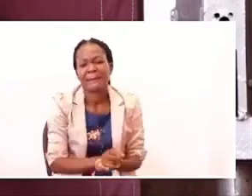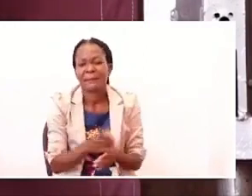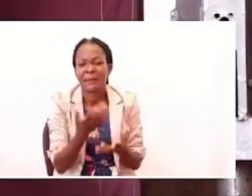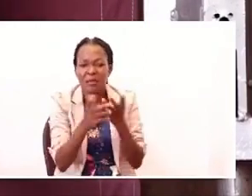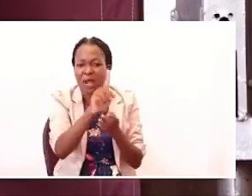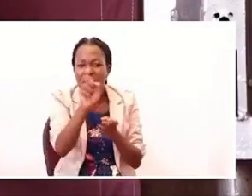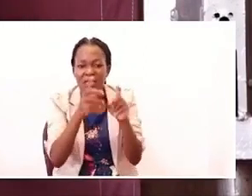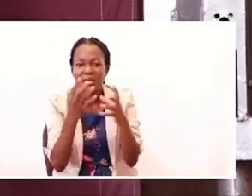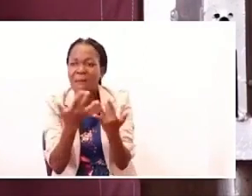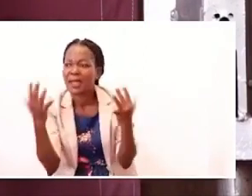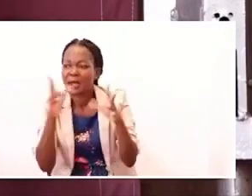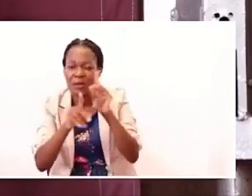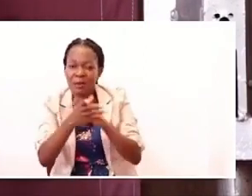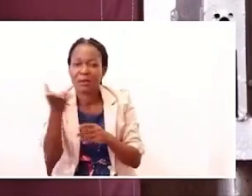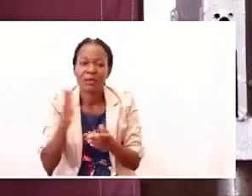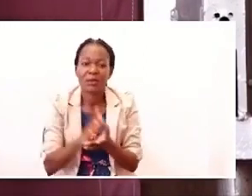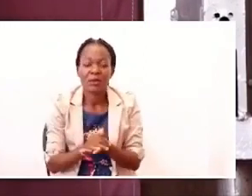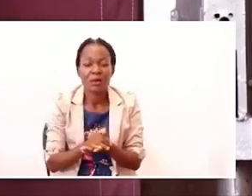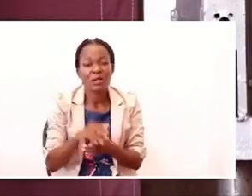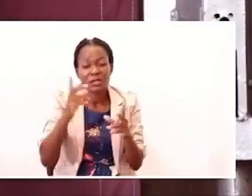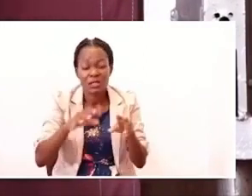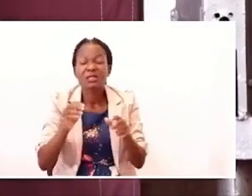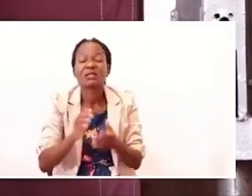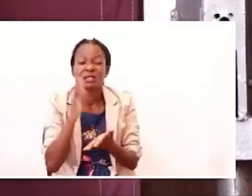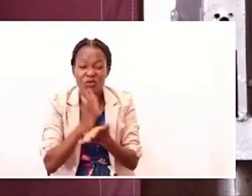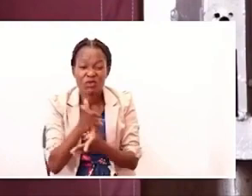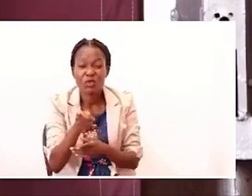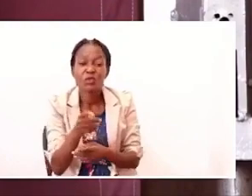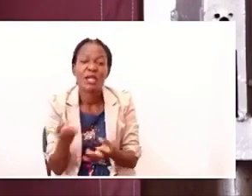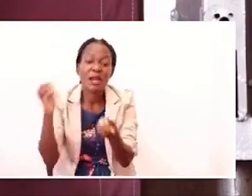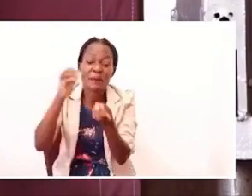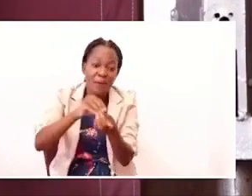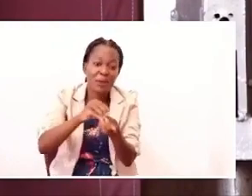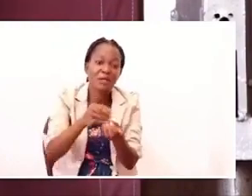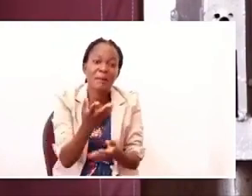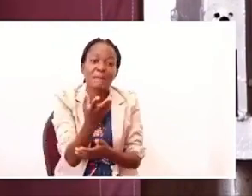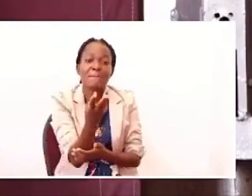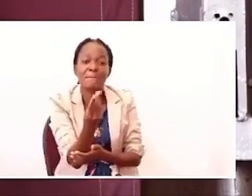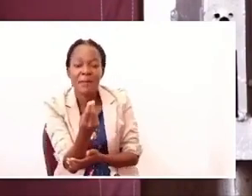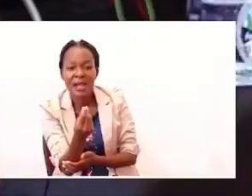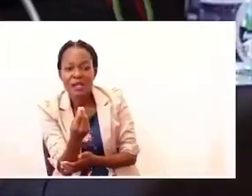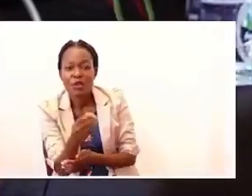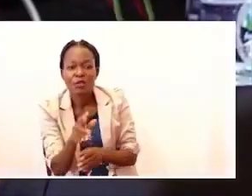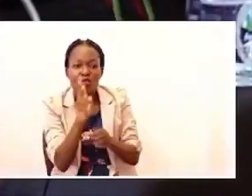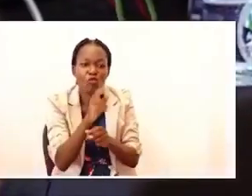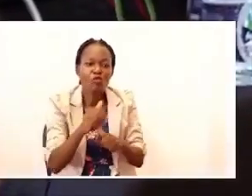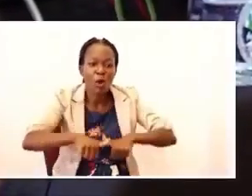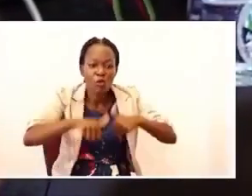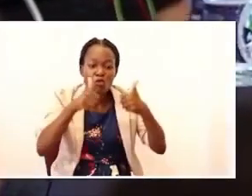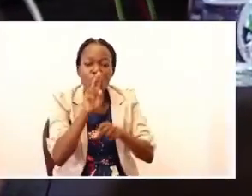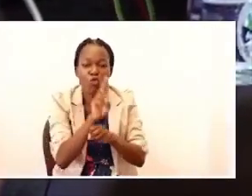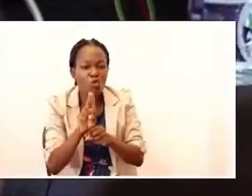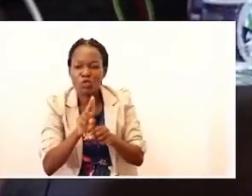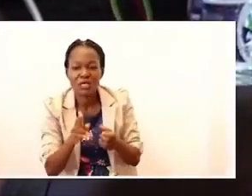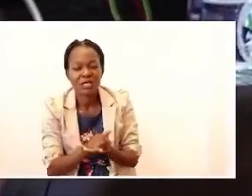many people out there whether they can put extra money to good use if it is being given to them at a good interest